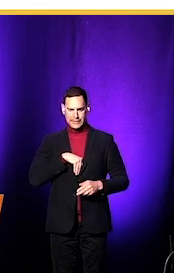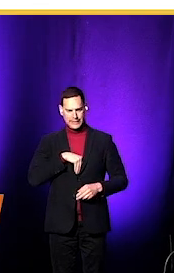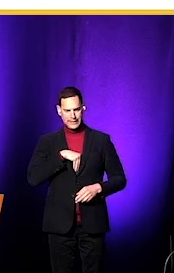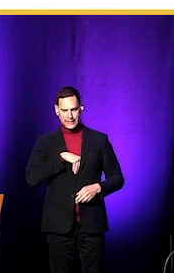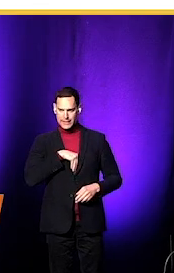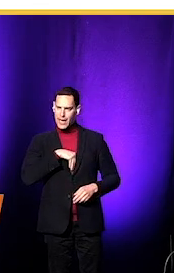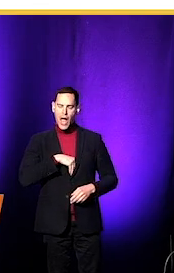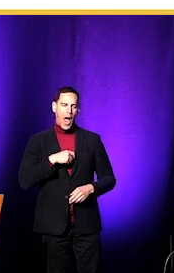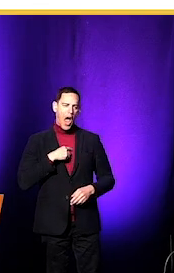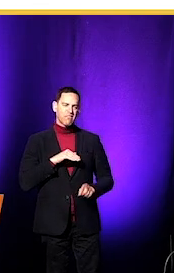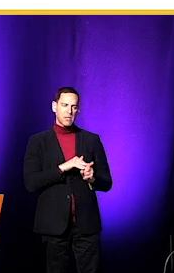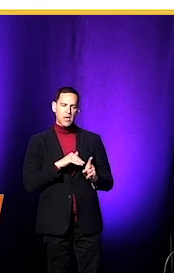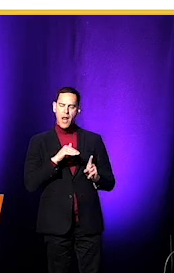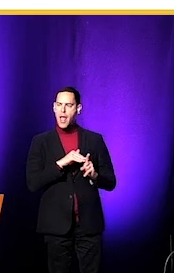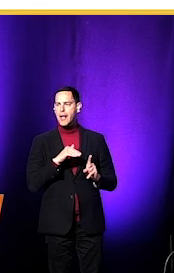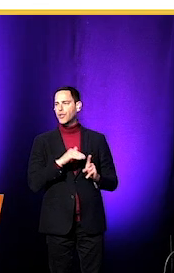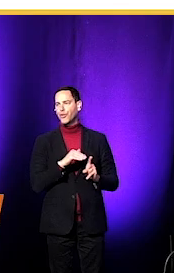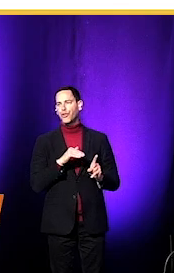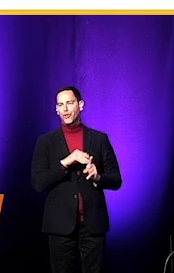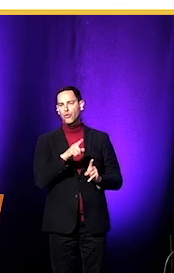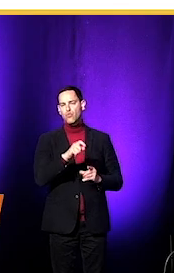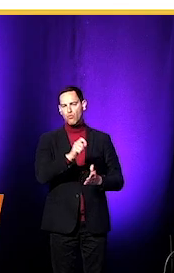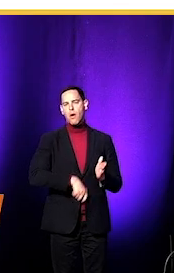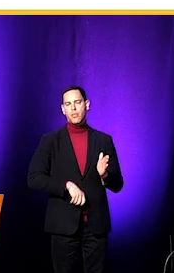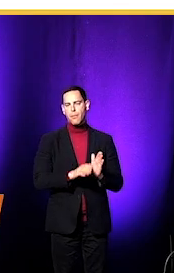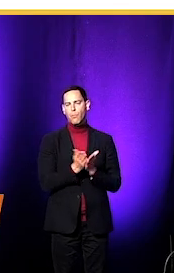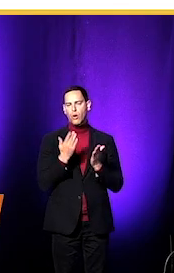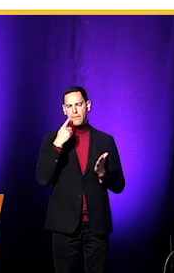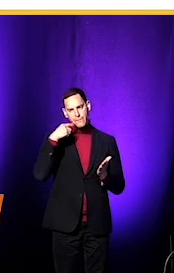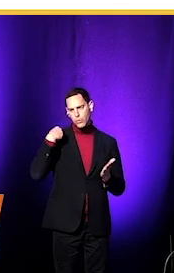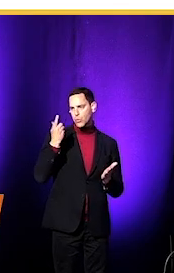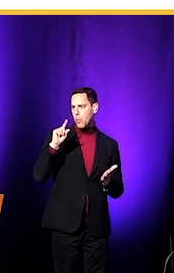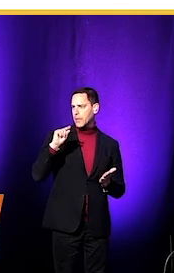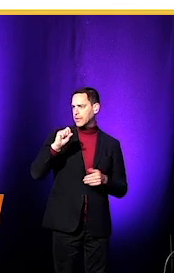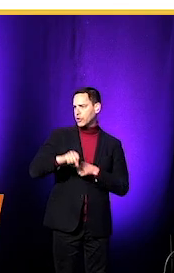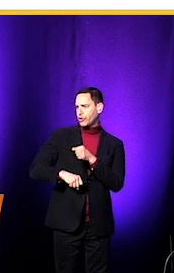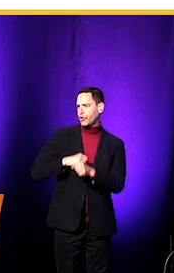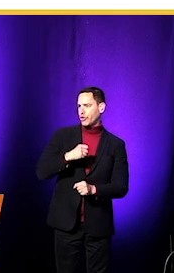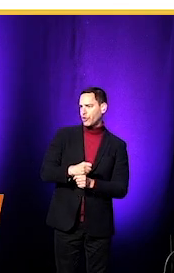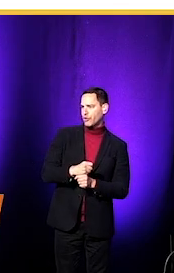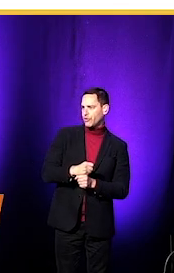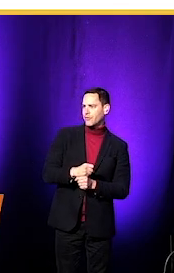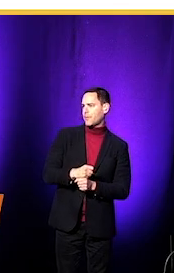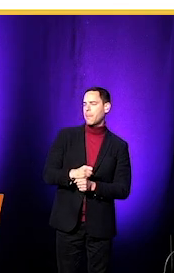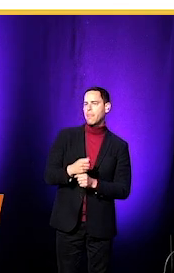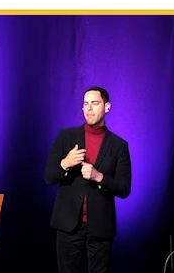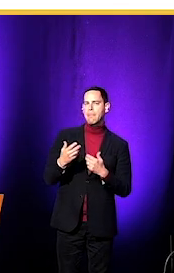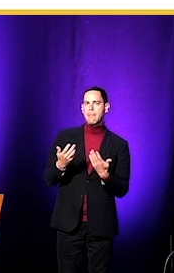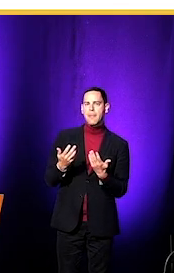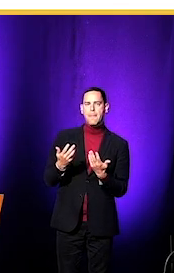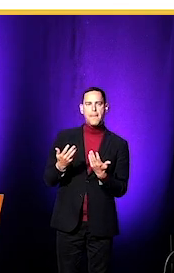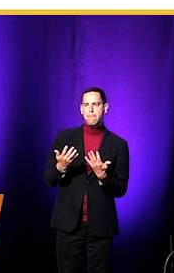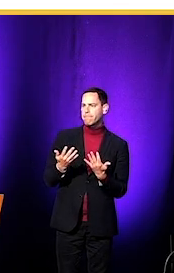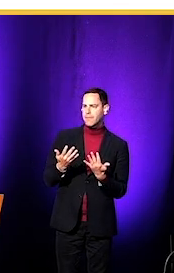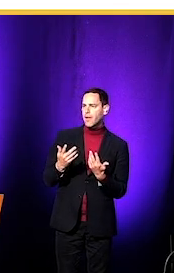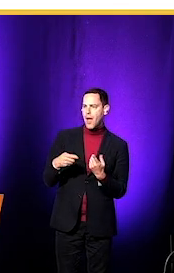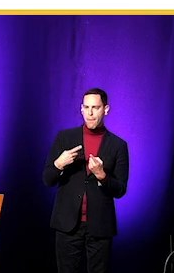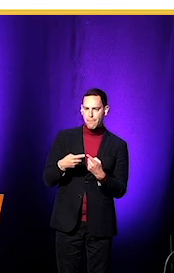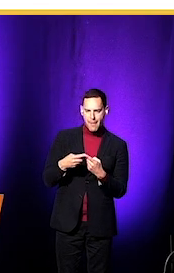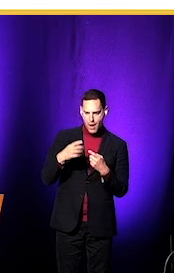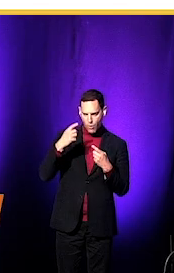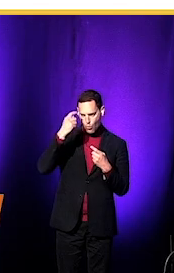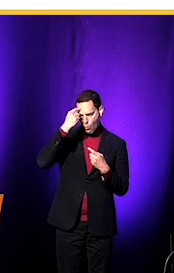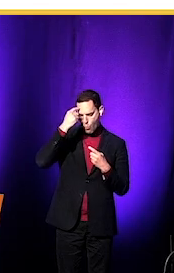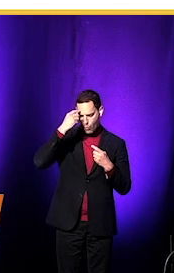about for, 20 years more, about what you know about